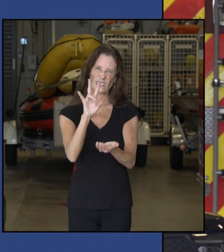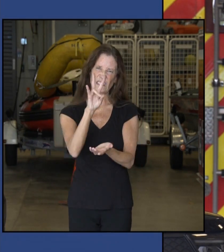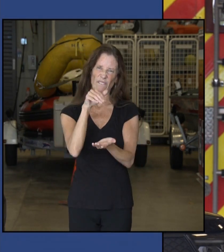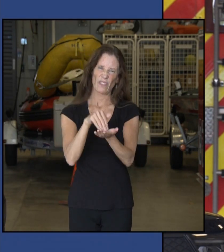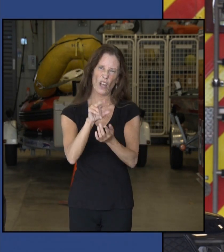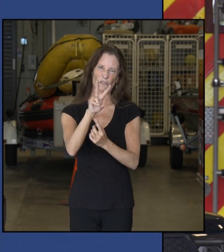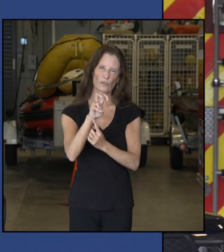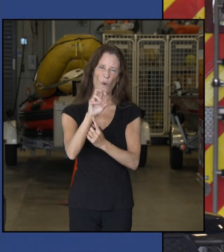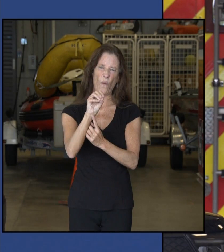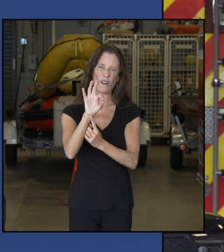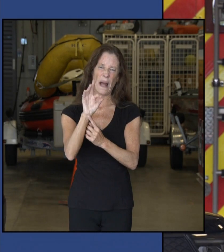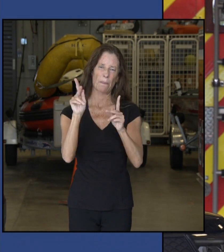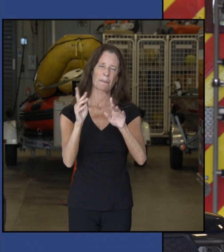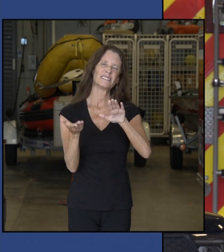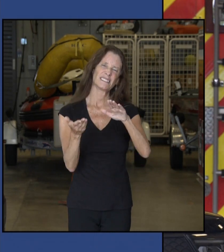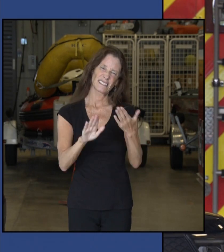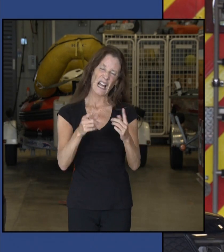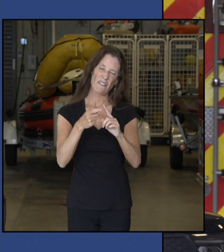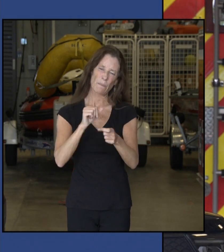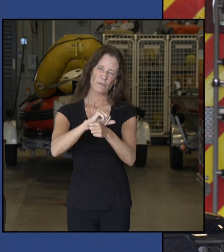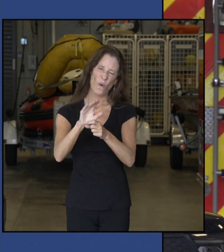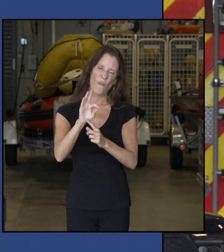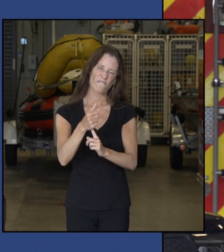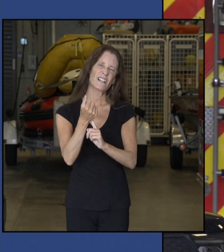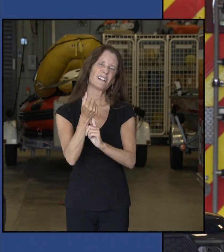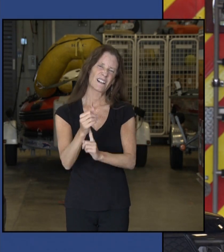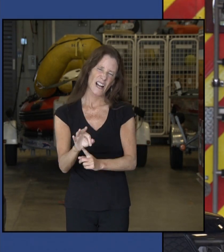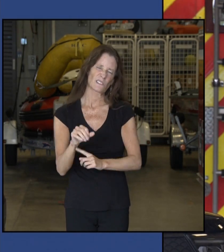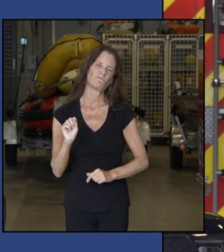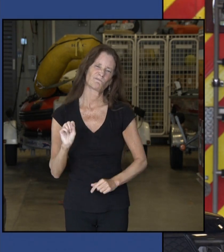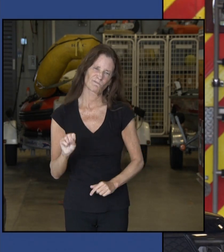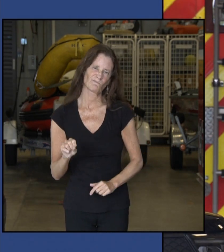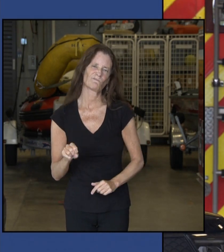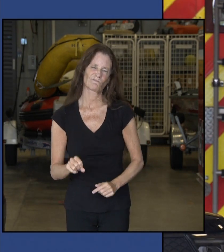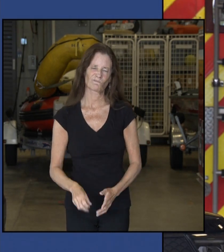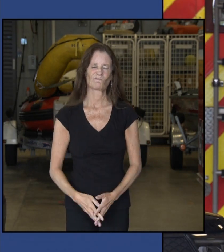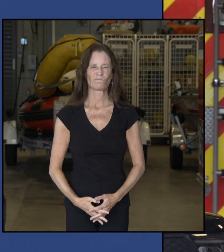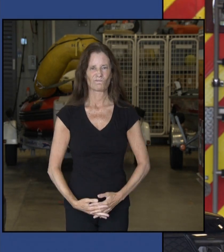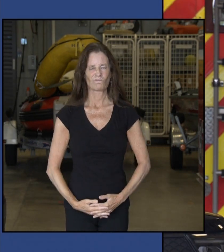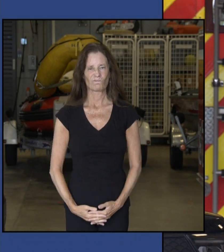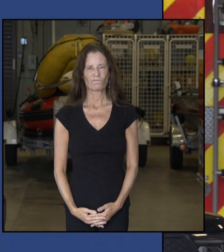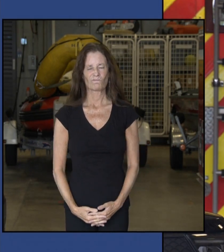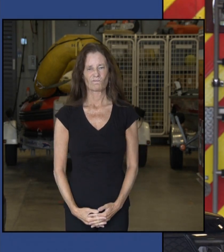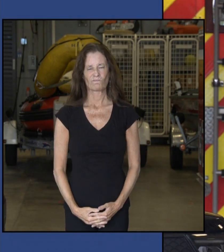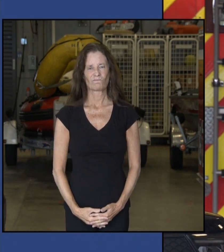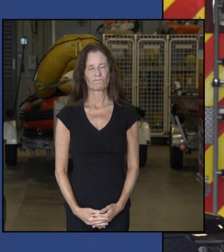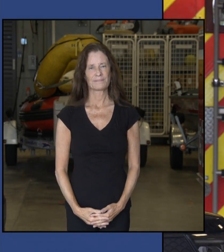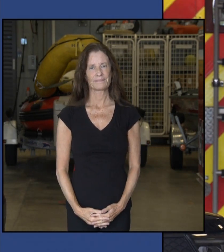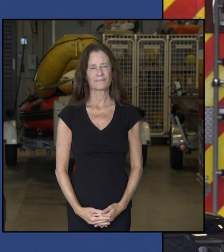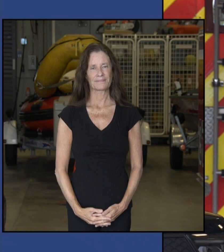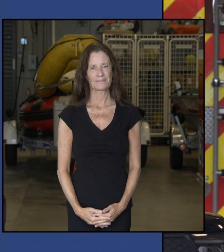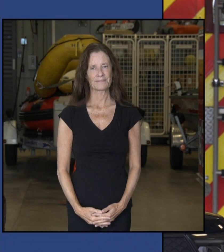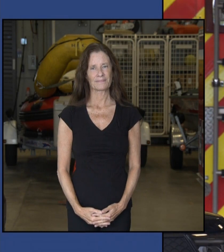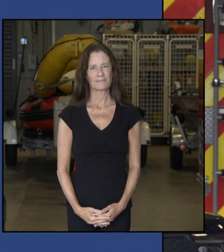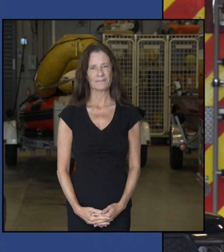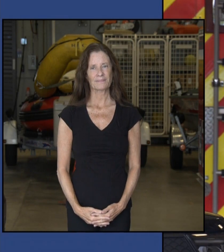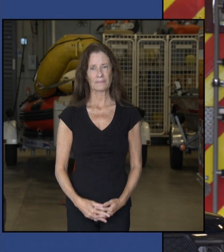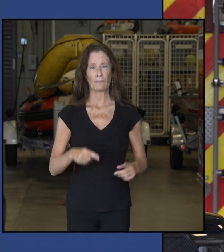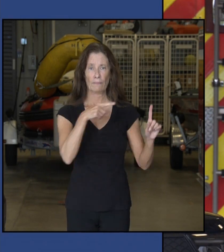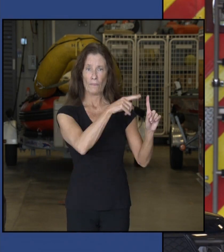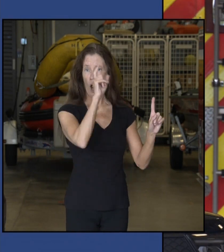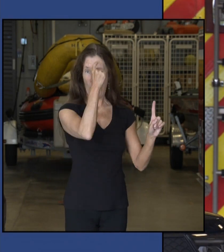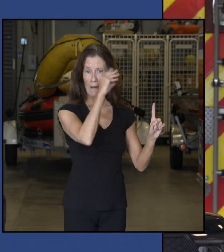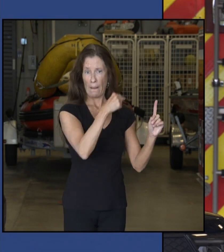7,209 deaths attributed to COVID-19 in Pennsylvania. The actions the governor and I have taken